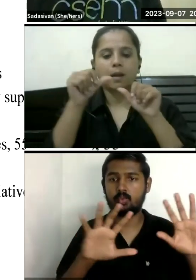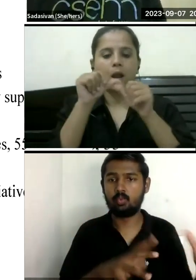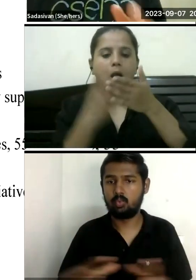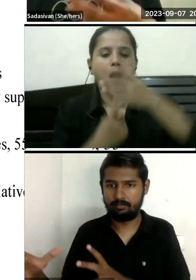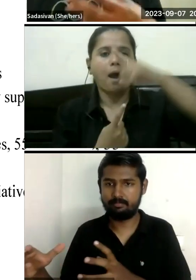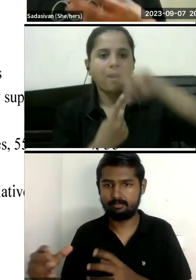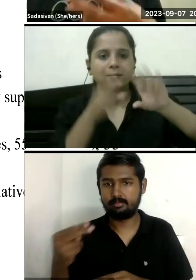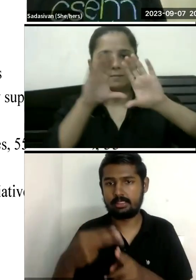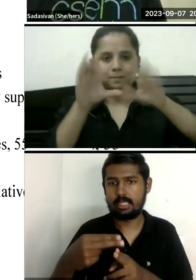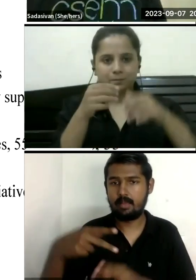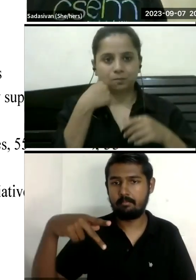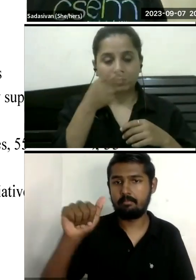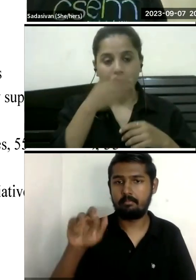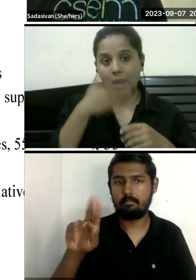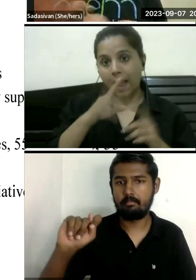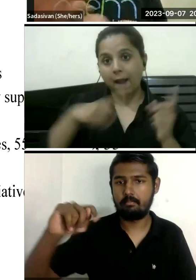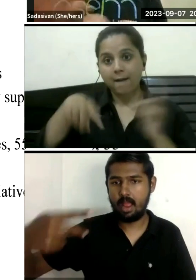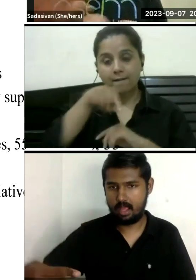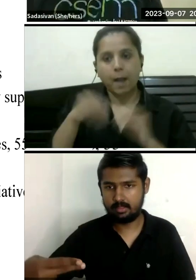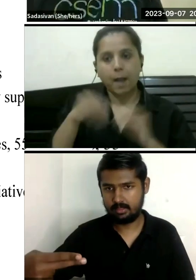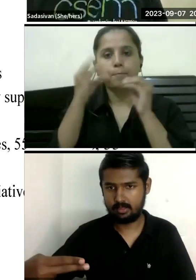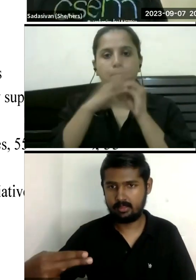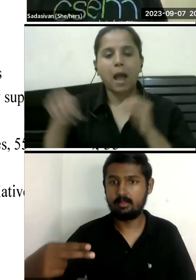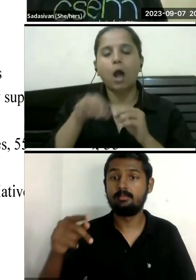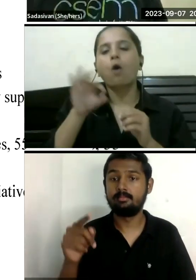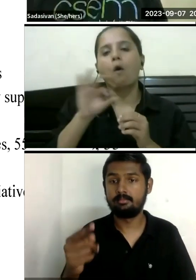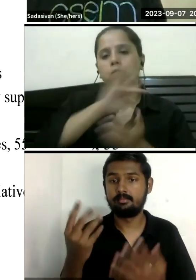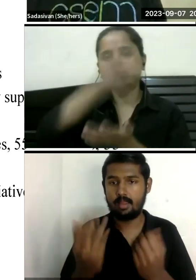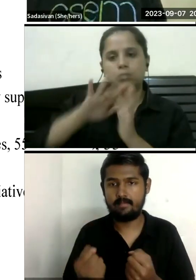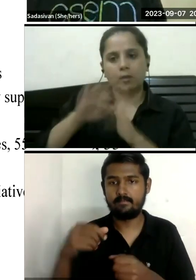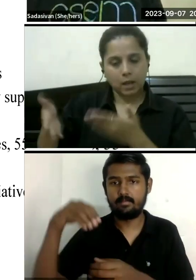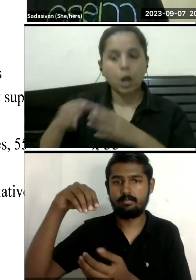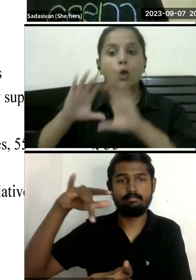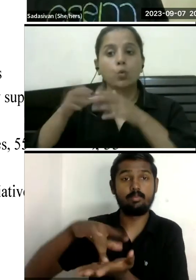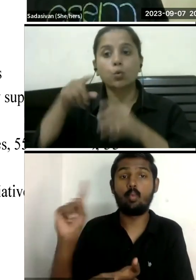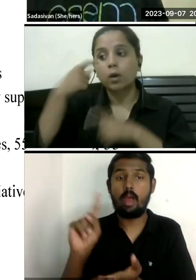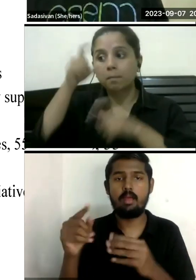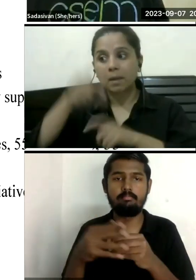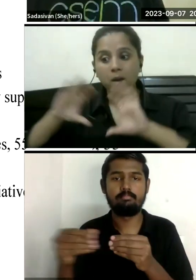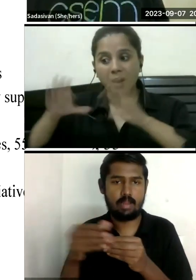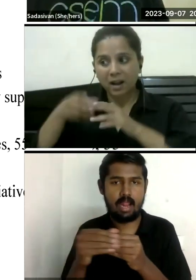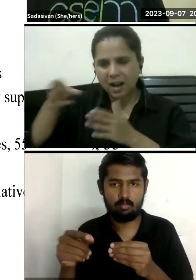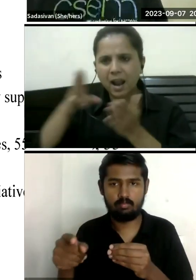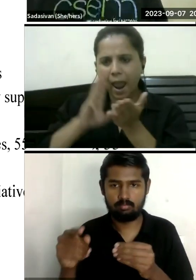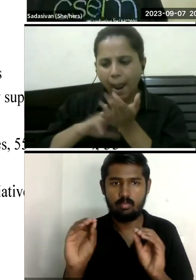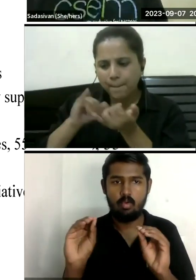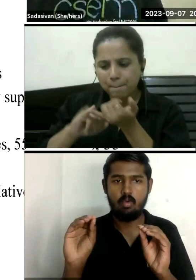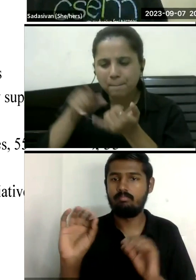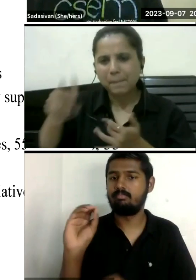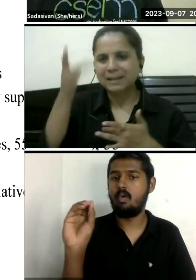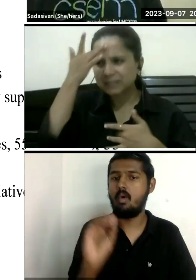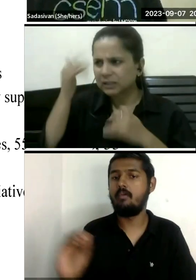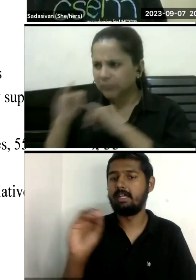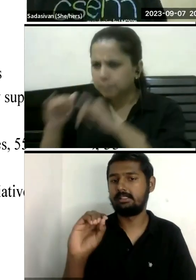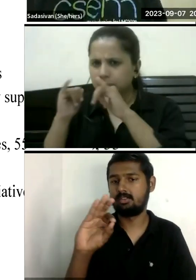and where the muscular dystrophy groups have come together and working on research. And Tata